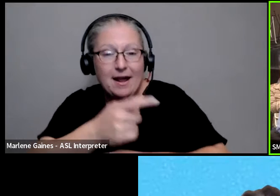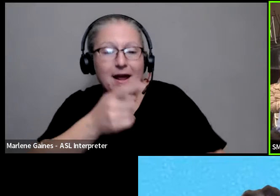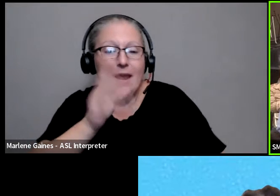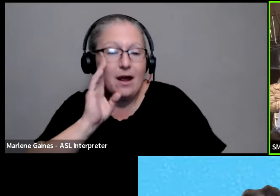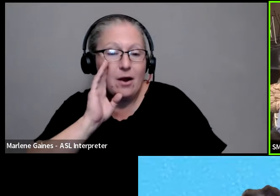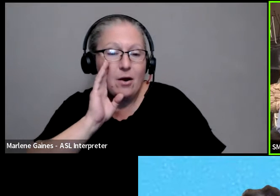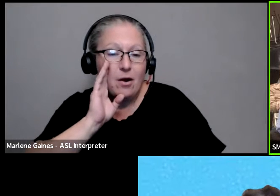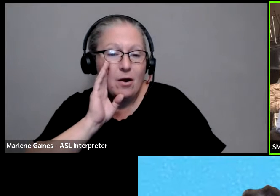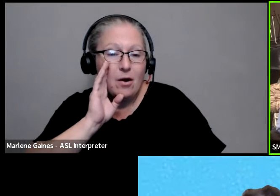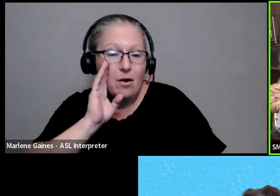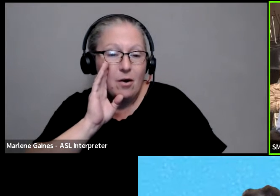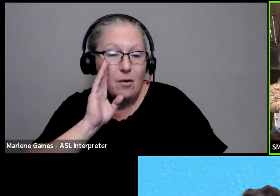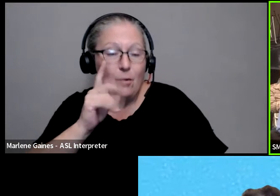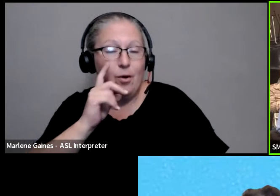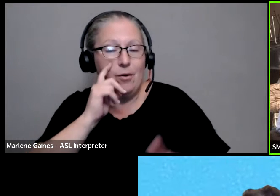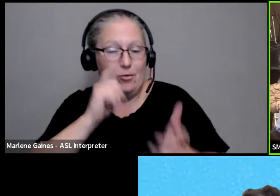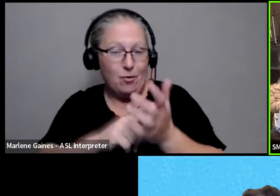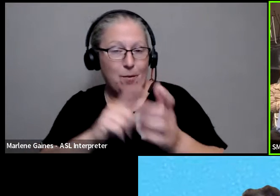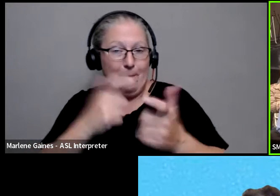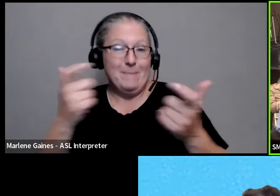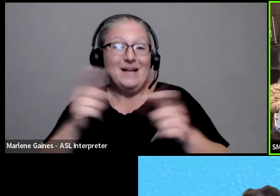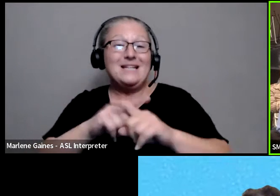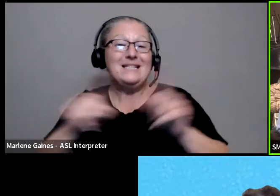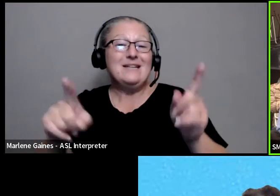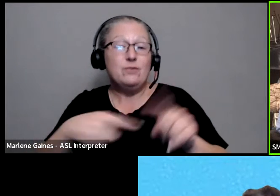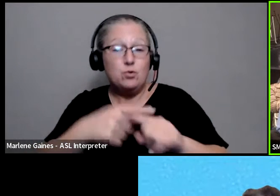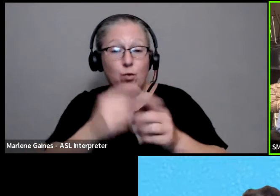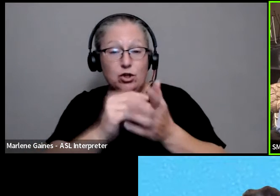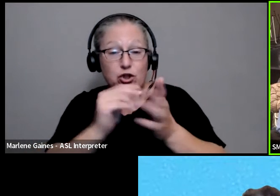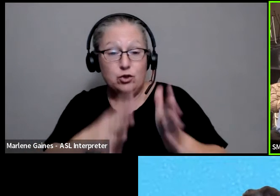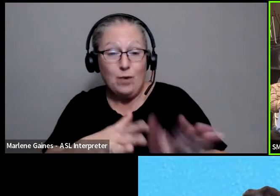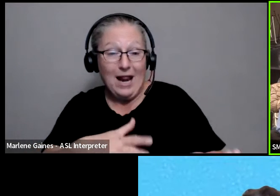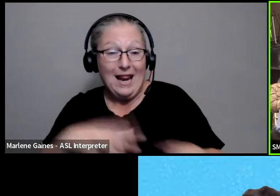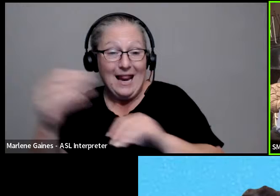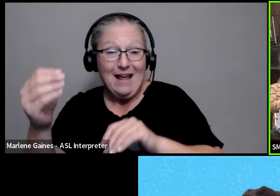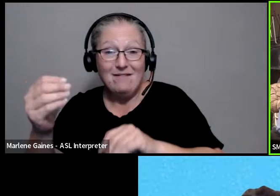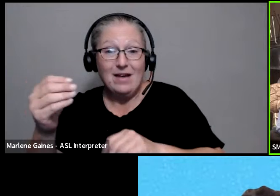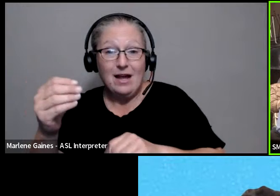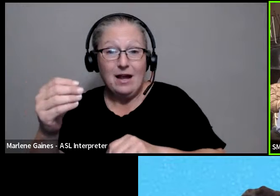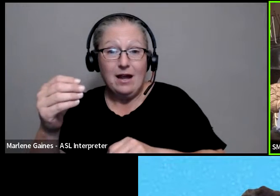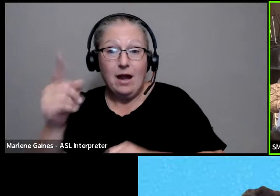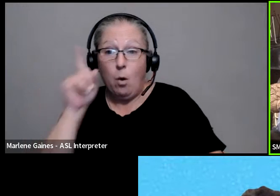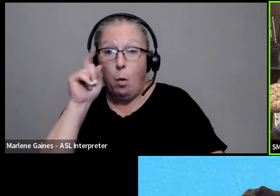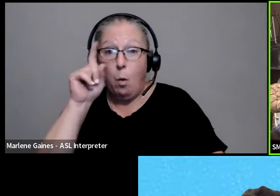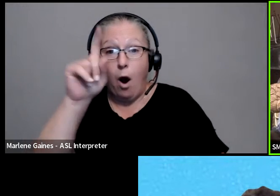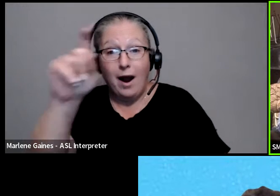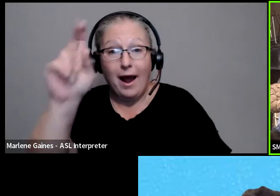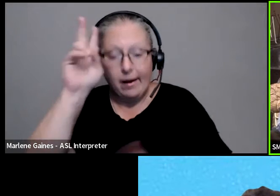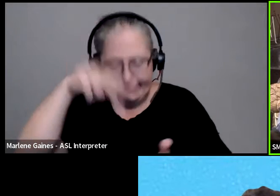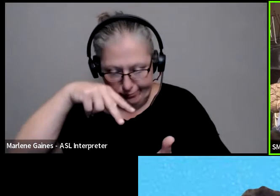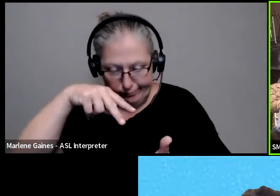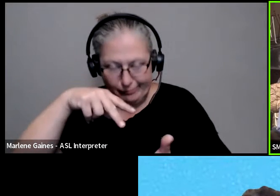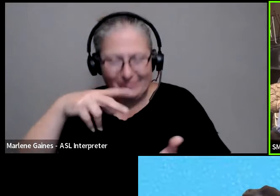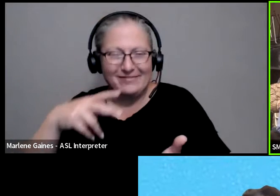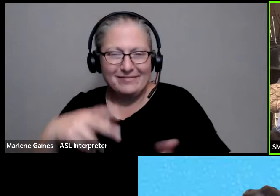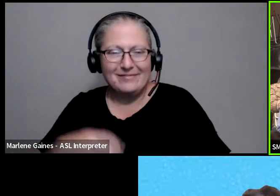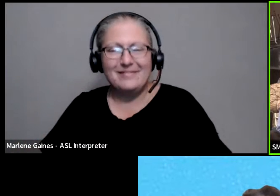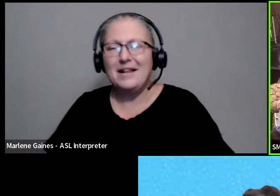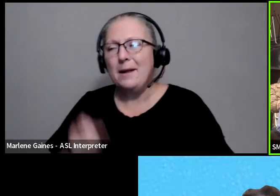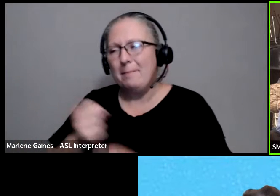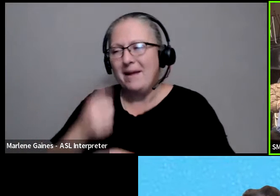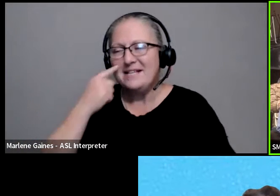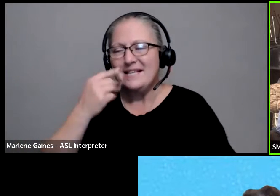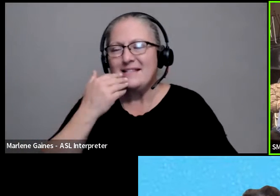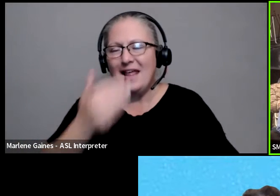there's a market difference, like at the end of the day, when students are leaving, it's like their phones and they're like heading out the Right. door. Makes sense. Yeah. Thank you. You're